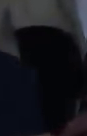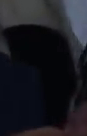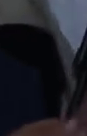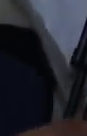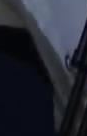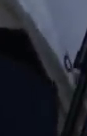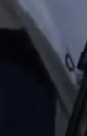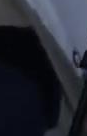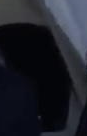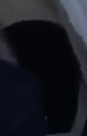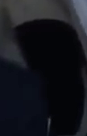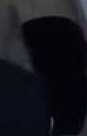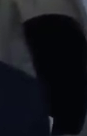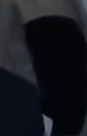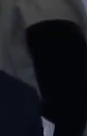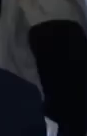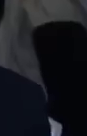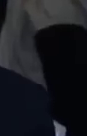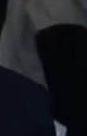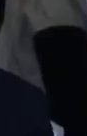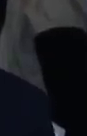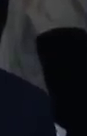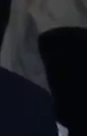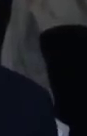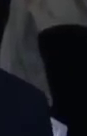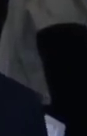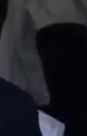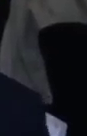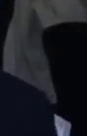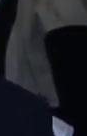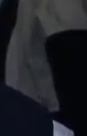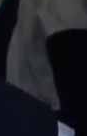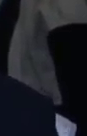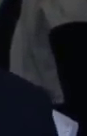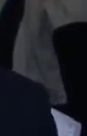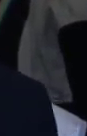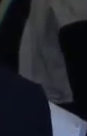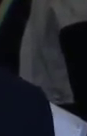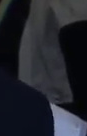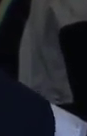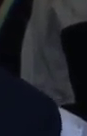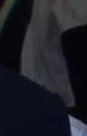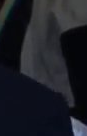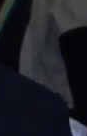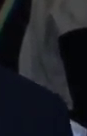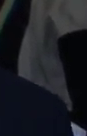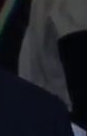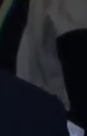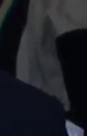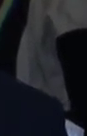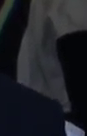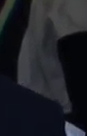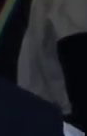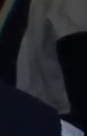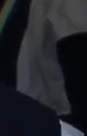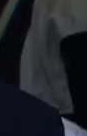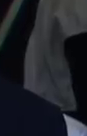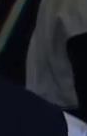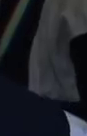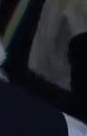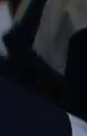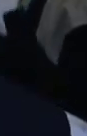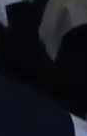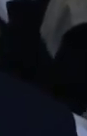Well, I intend to be there until the announcements of the results, but not until the conclusion of the court